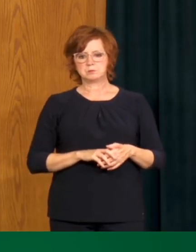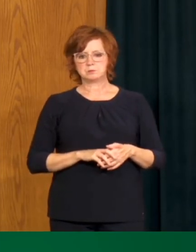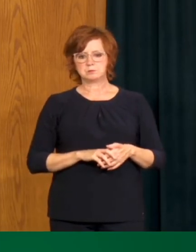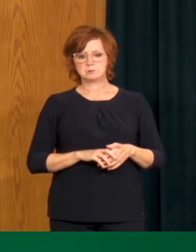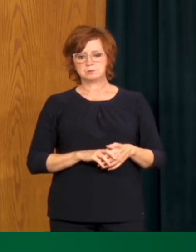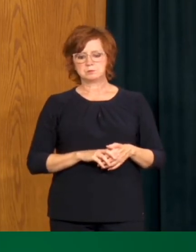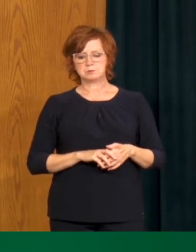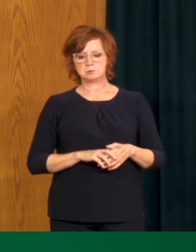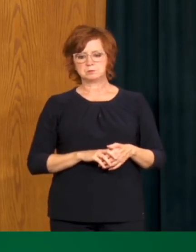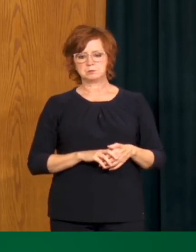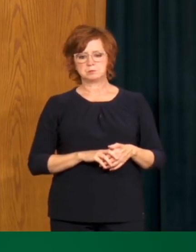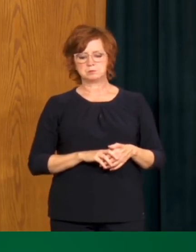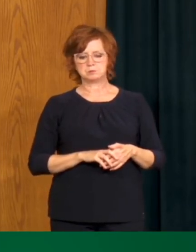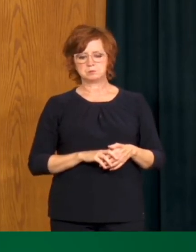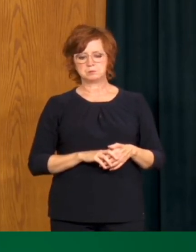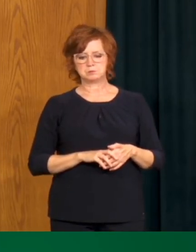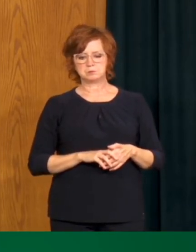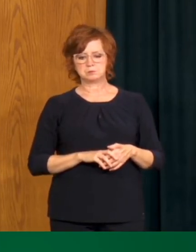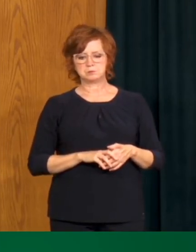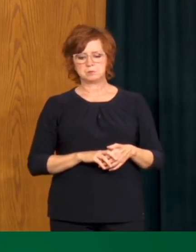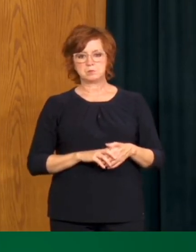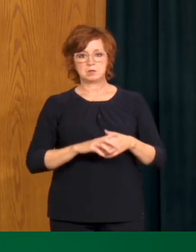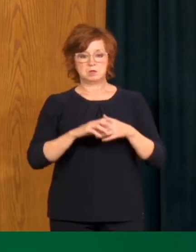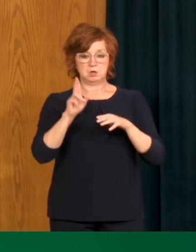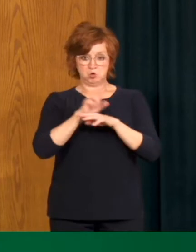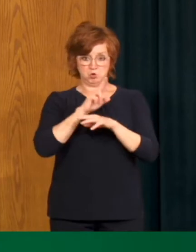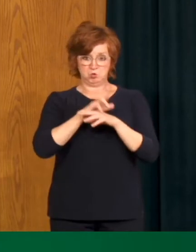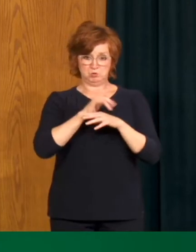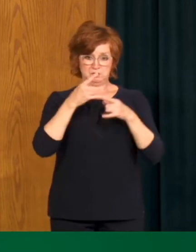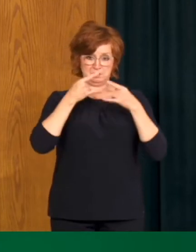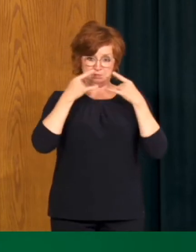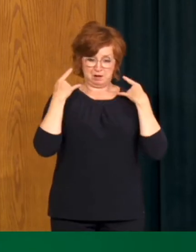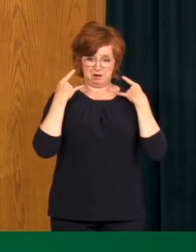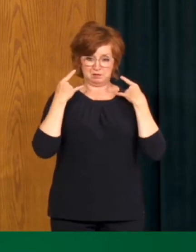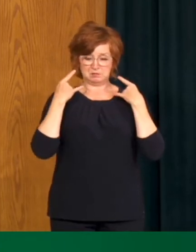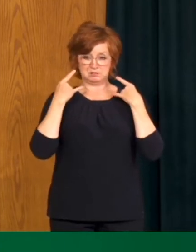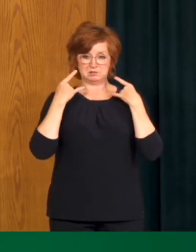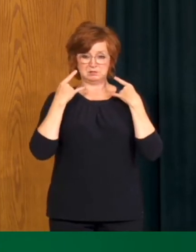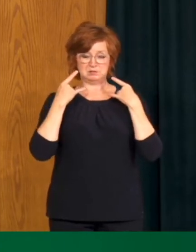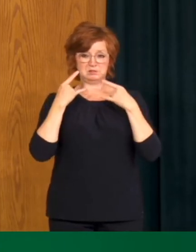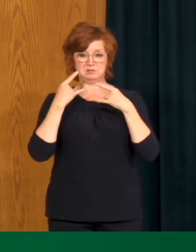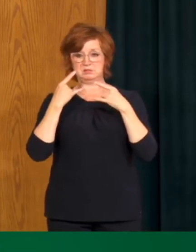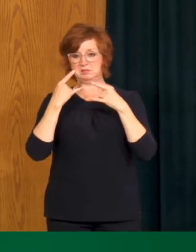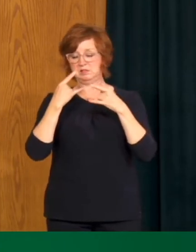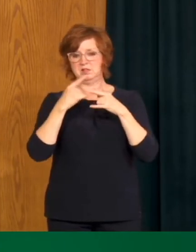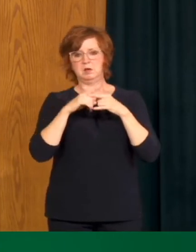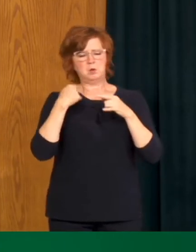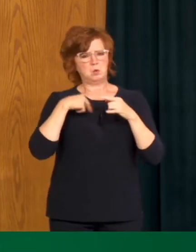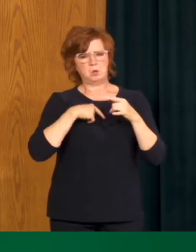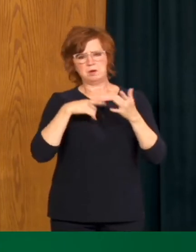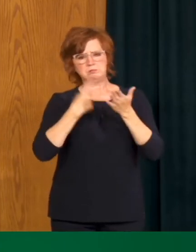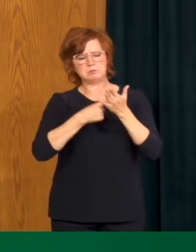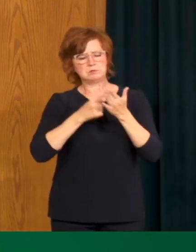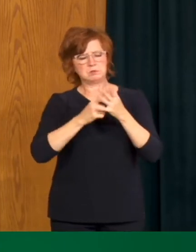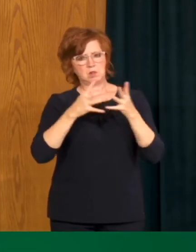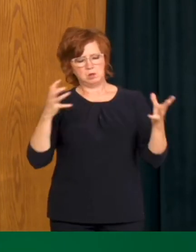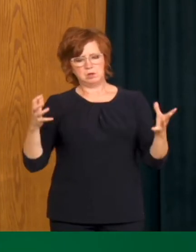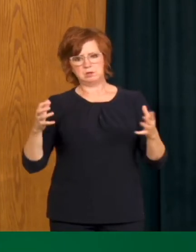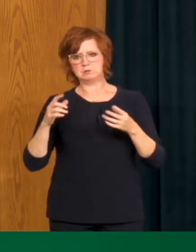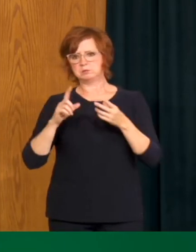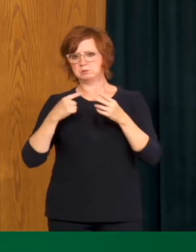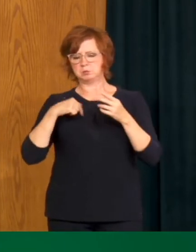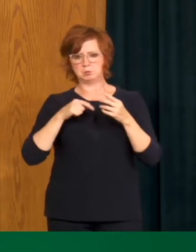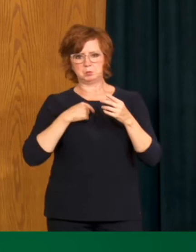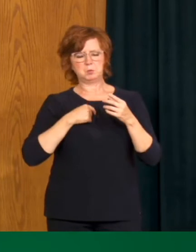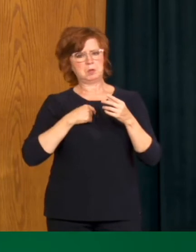pandemic. And over again, we've talked about where the utility of masks comes in. And to Minister Kaeding's comments,